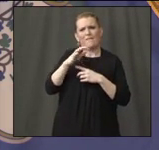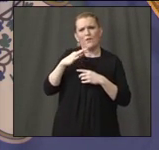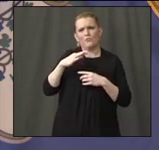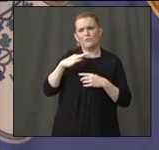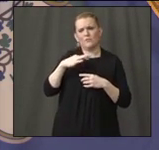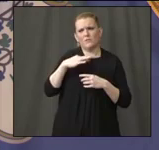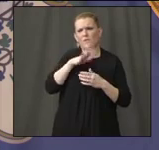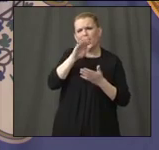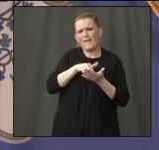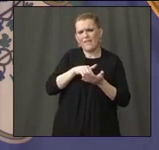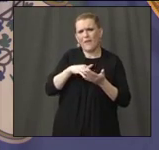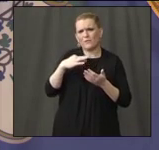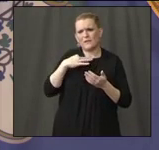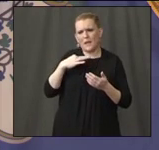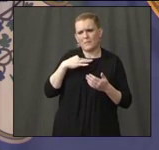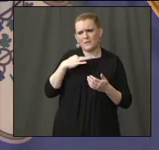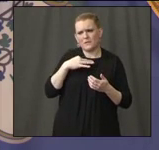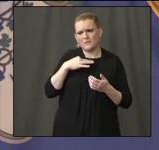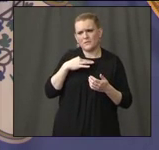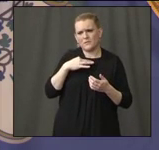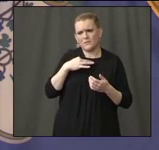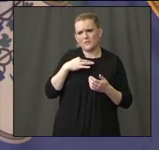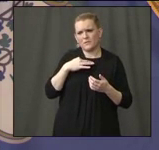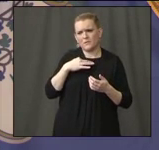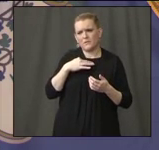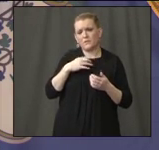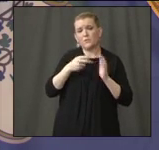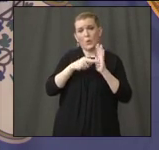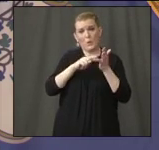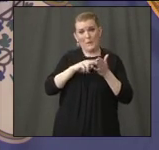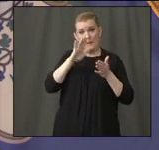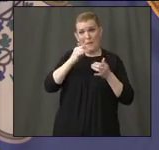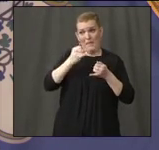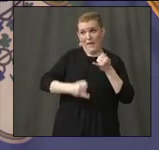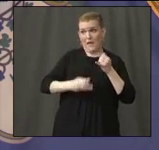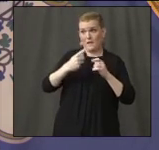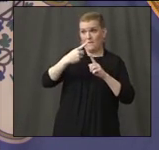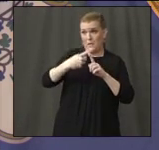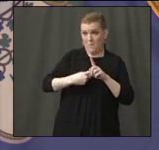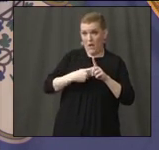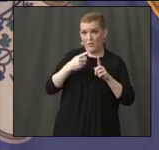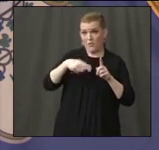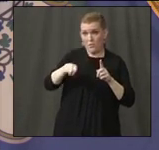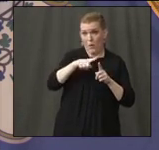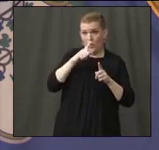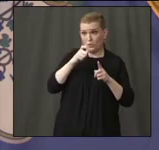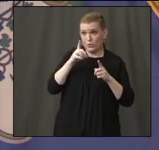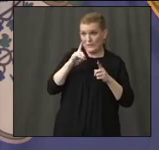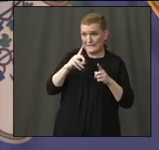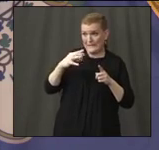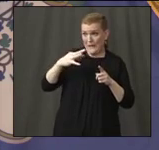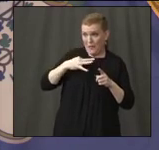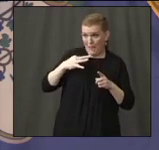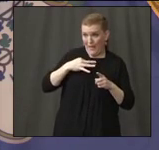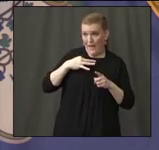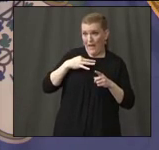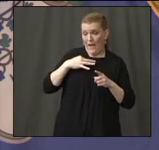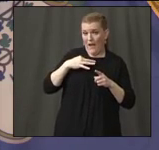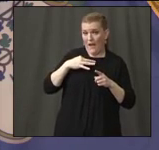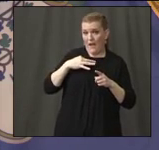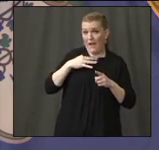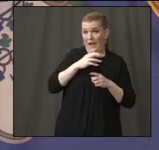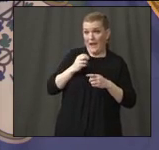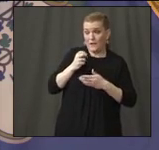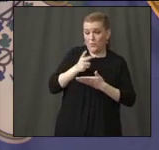5,000 applicants, those who have been approved will find out that they've been approved and will start getting their money? Or is it